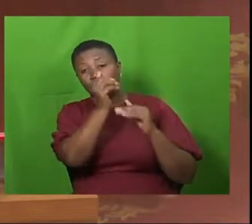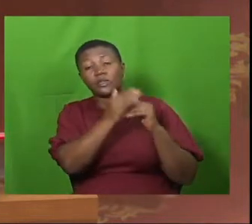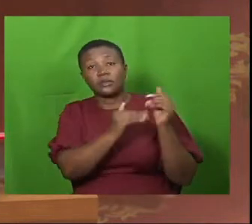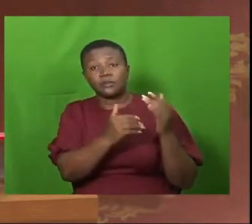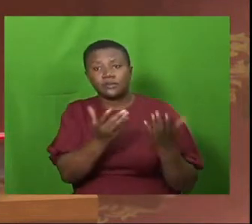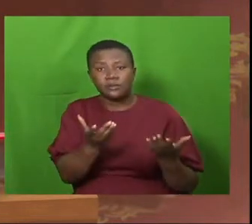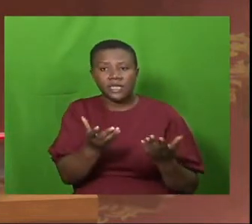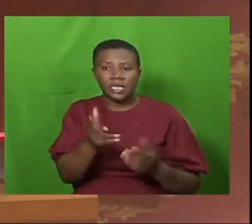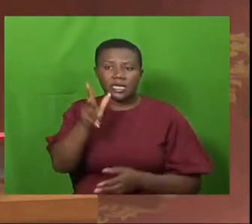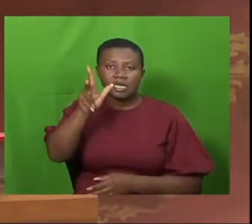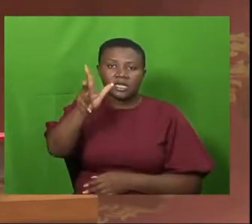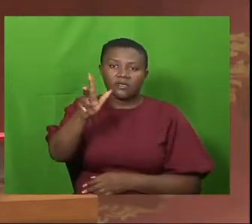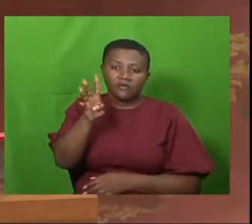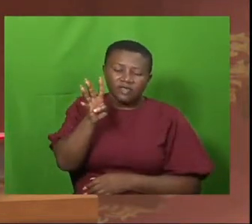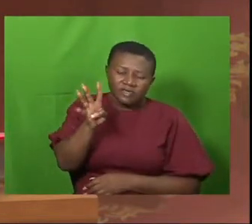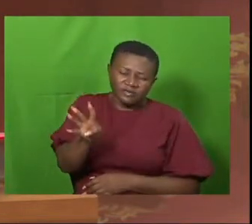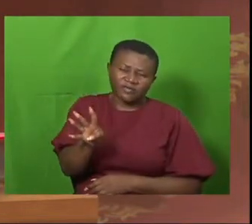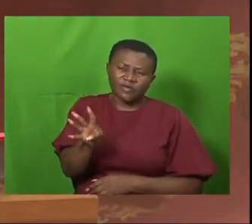34